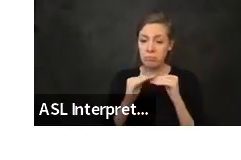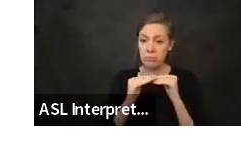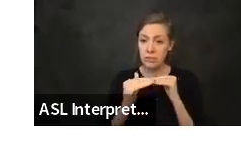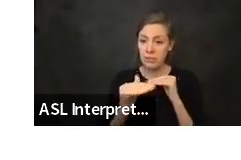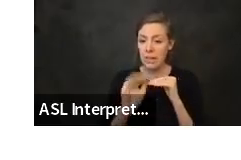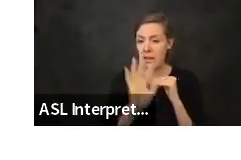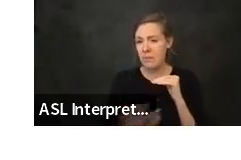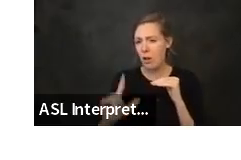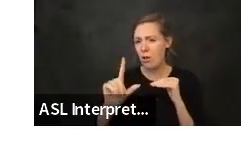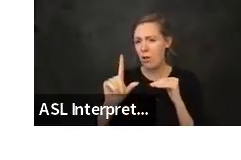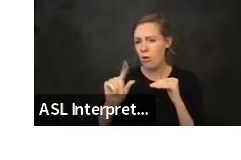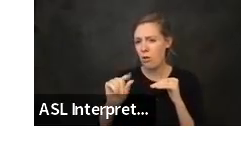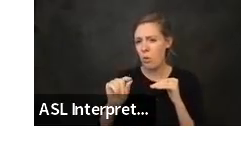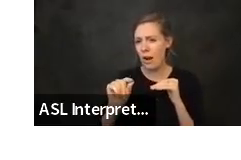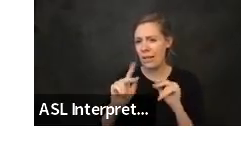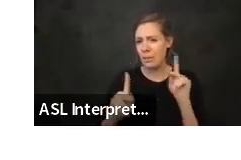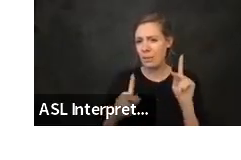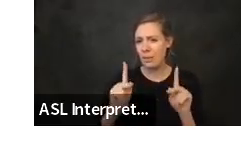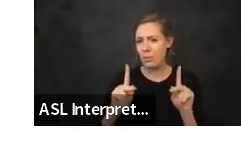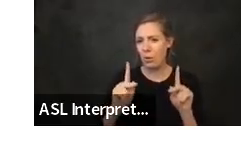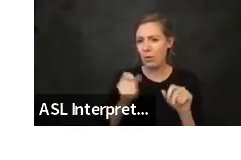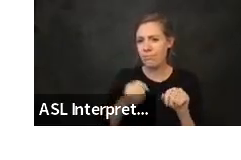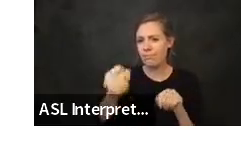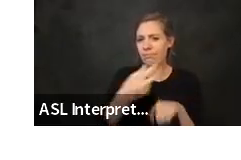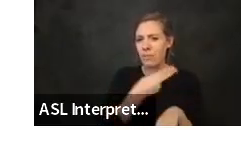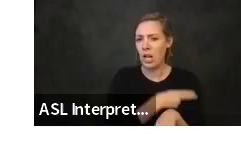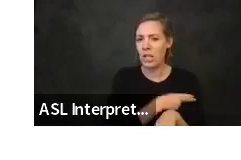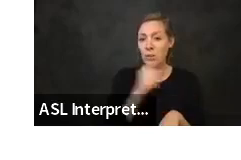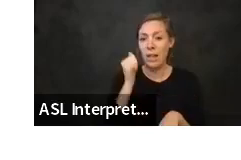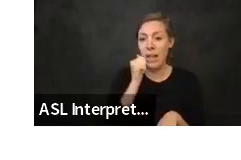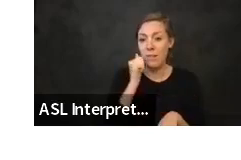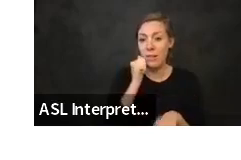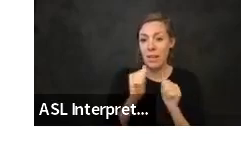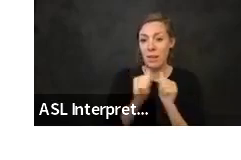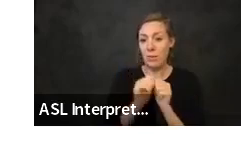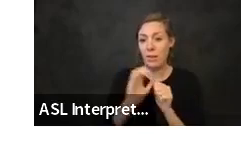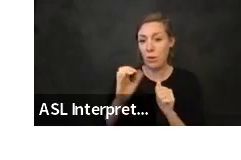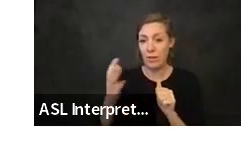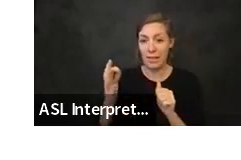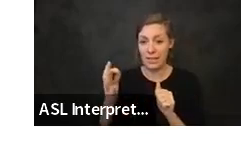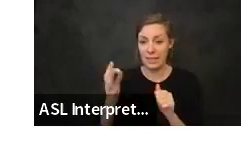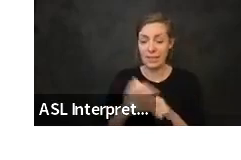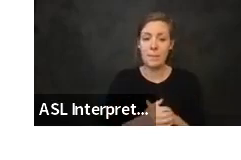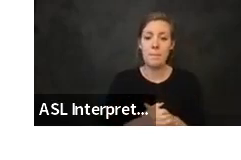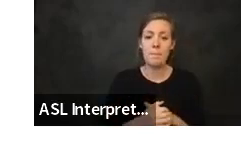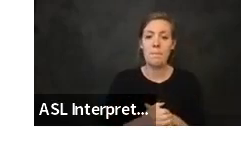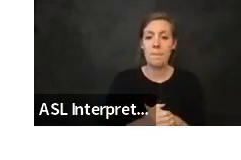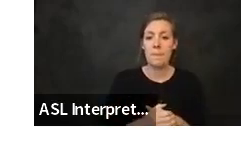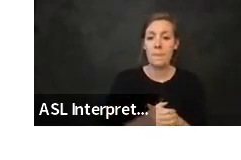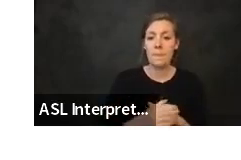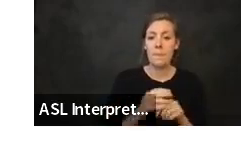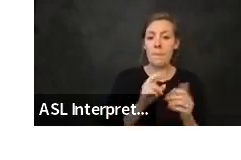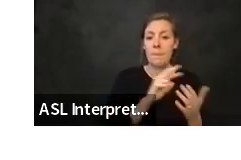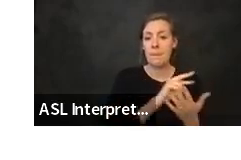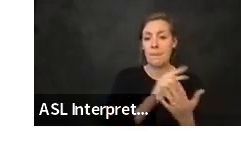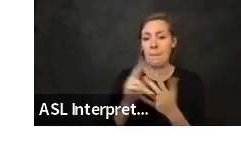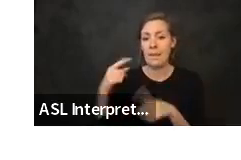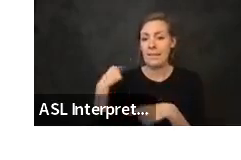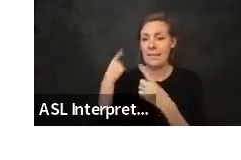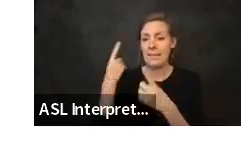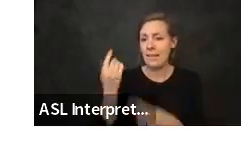20 individuals hospitalized per day with COVID-19. And looking since July, when